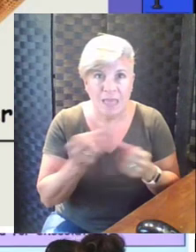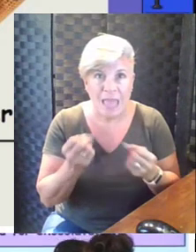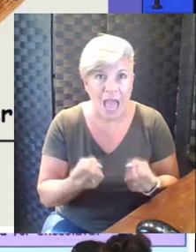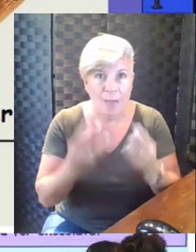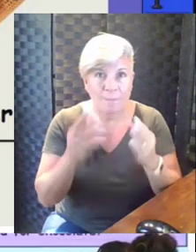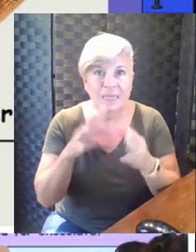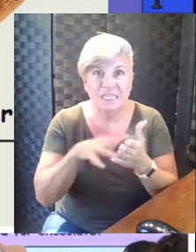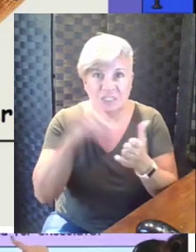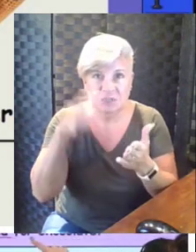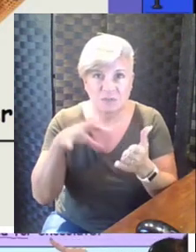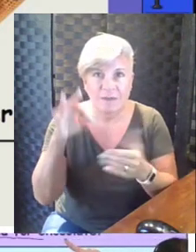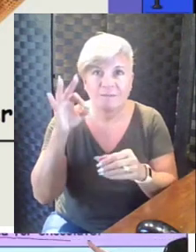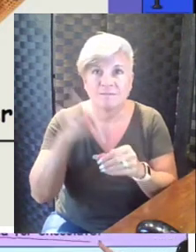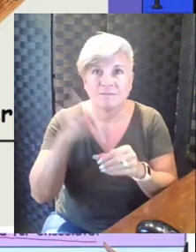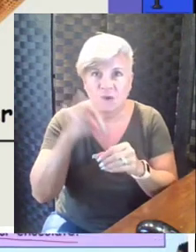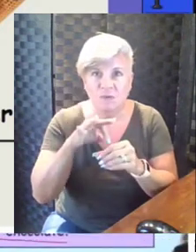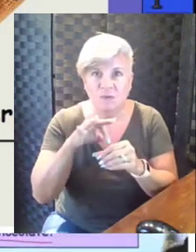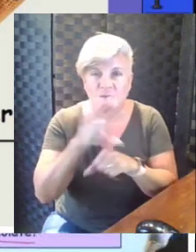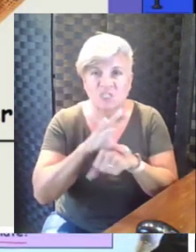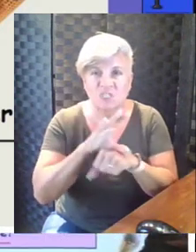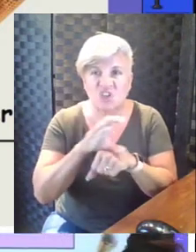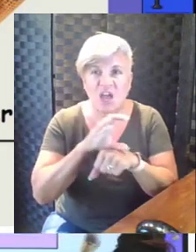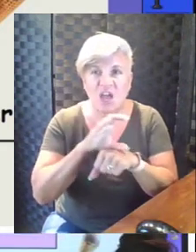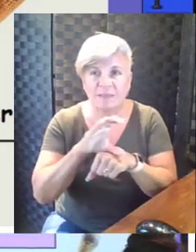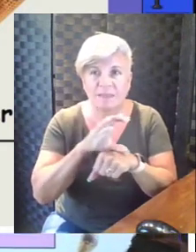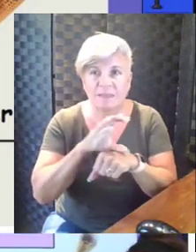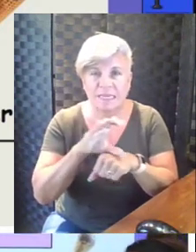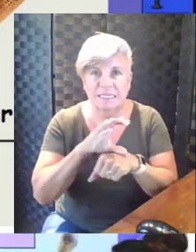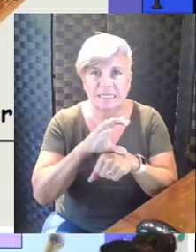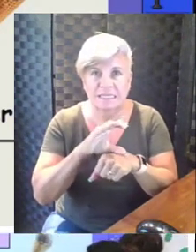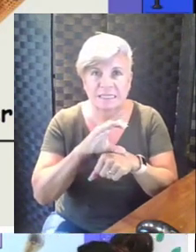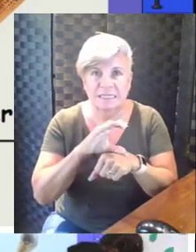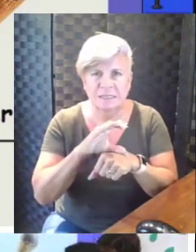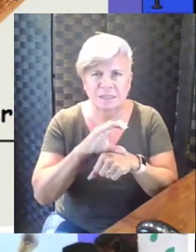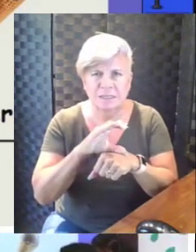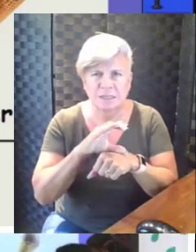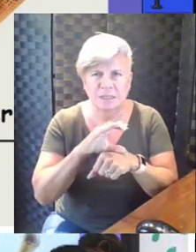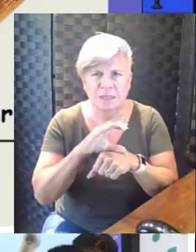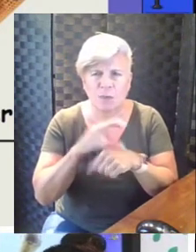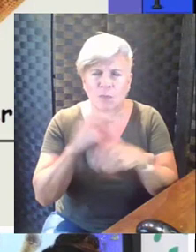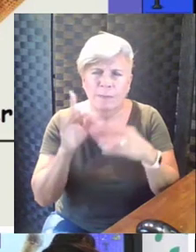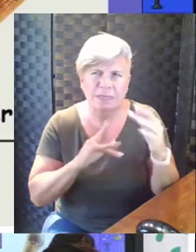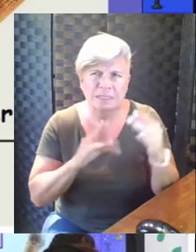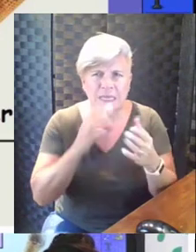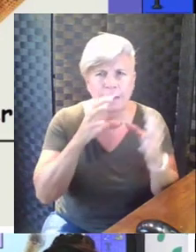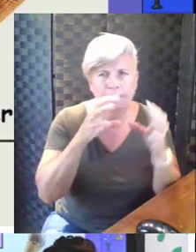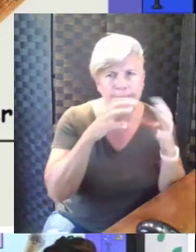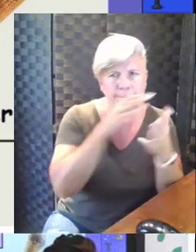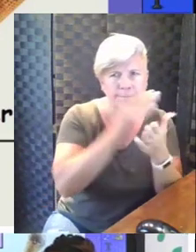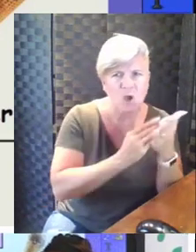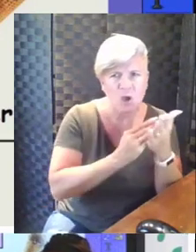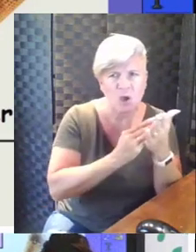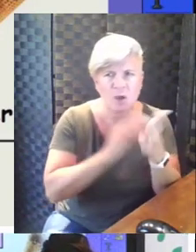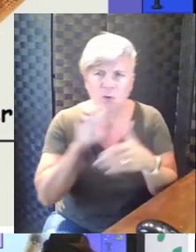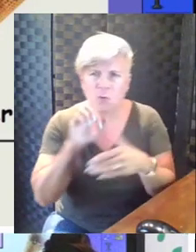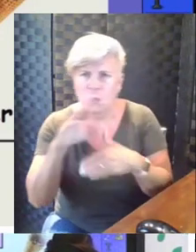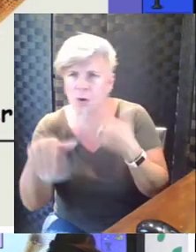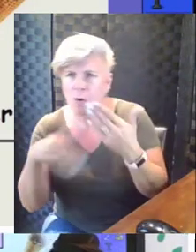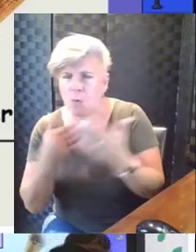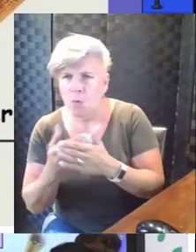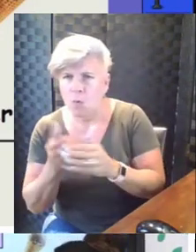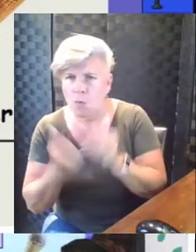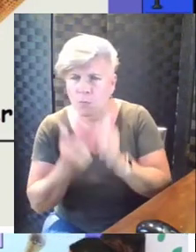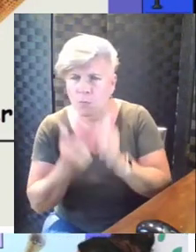How many students voted for the chocolate? So are we missing a part or are we missing a whole here?